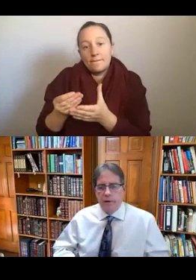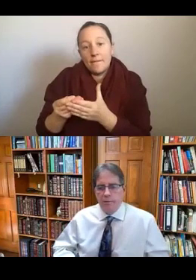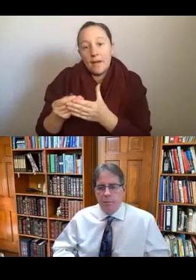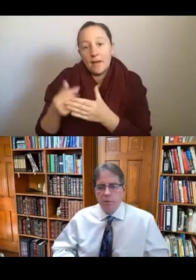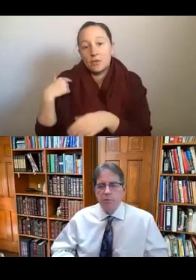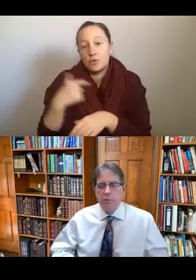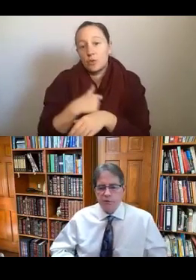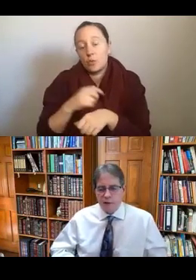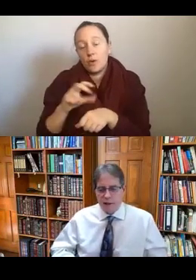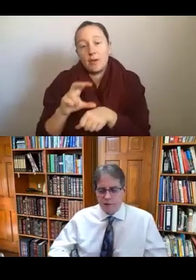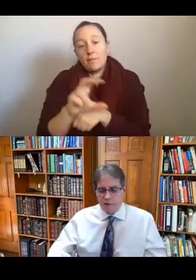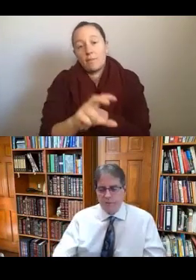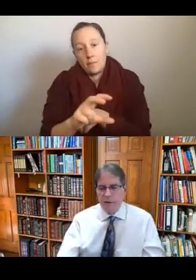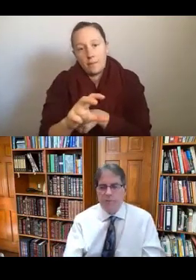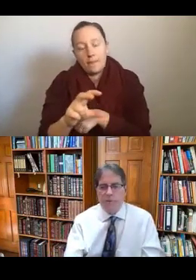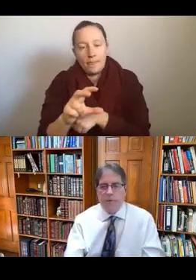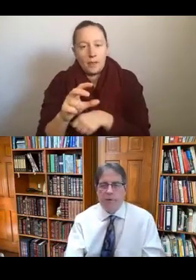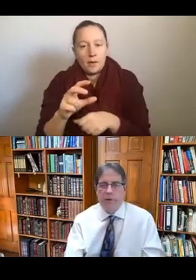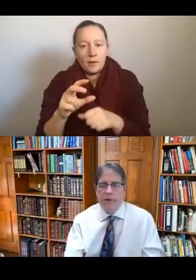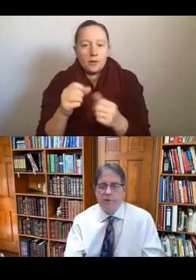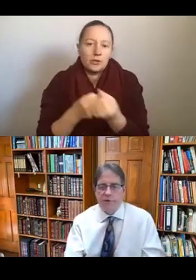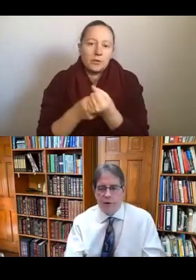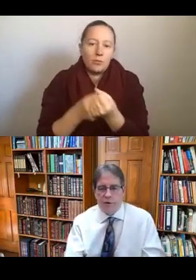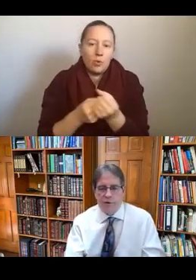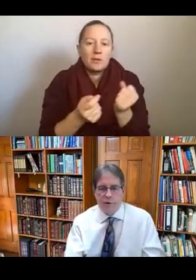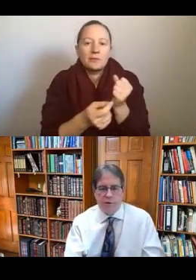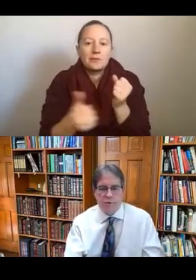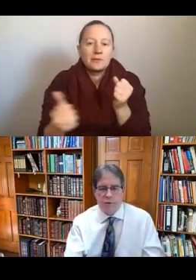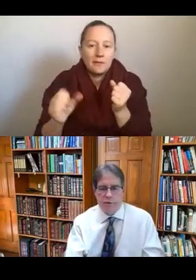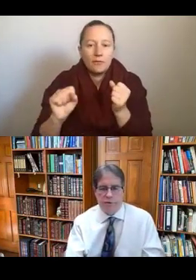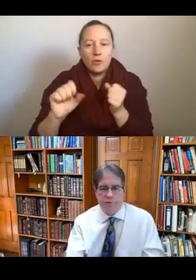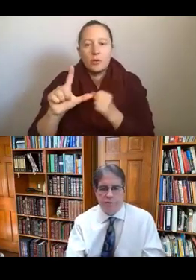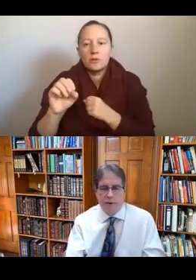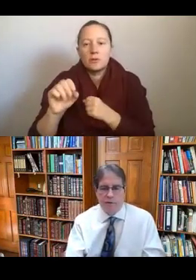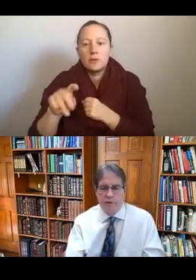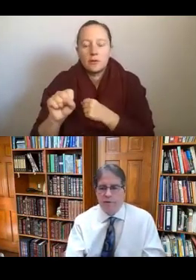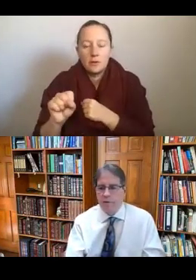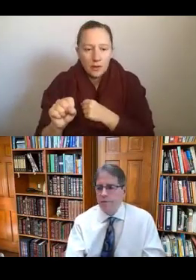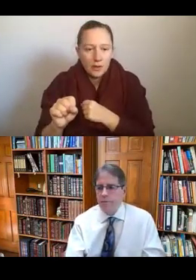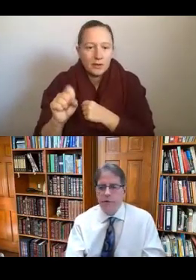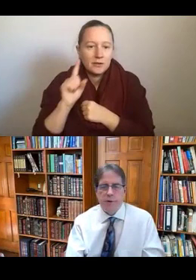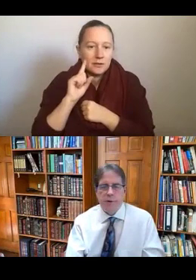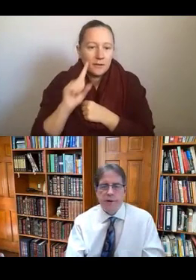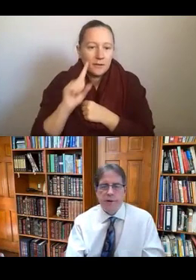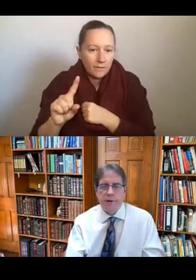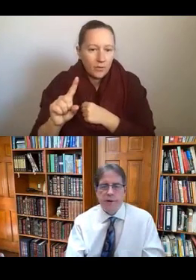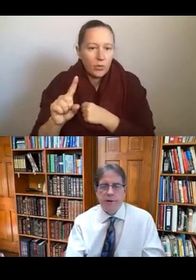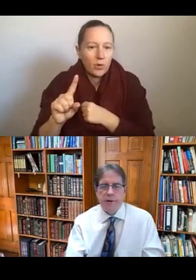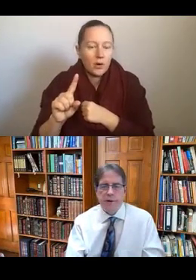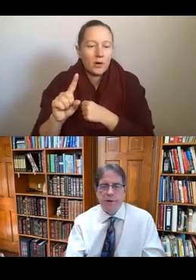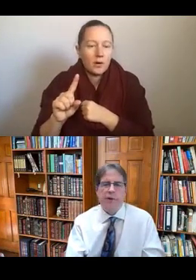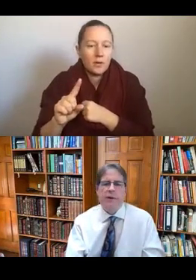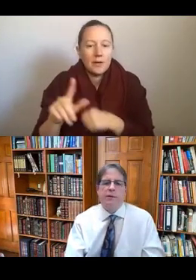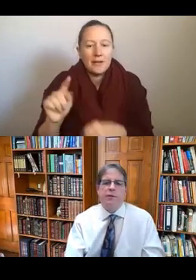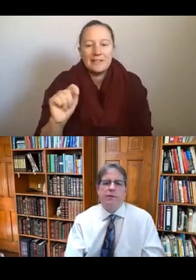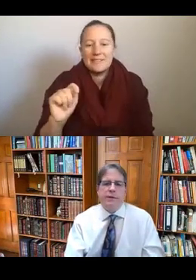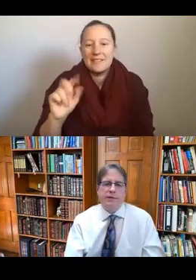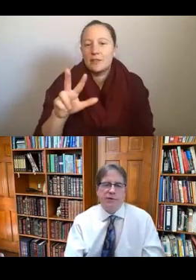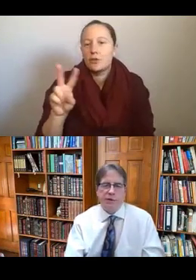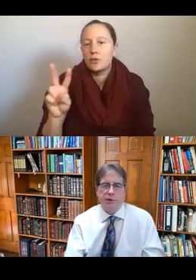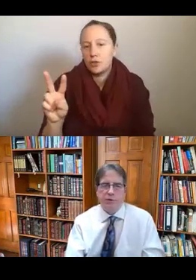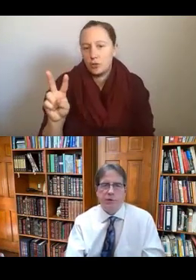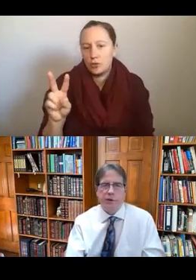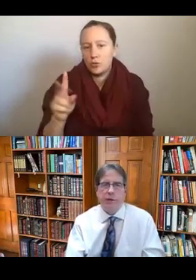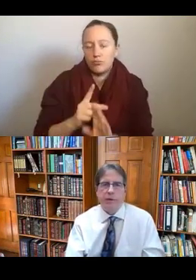support multiple slots for scholars on those awards. So if you're familiar with T32 programs,